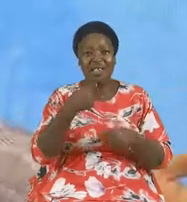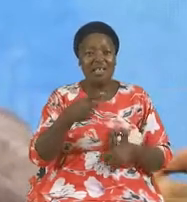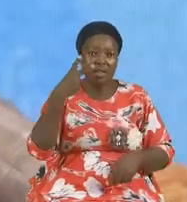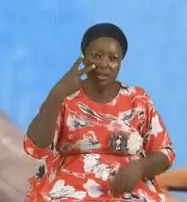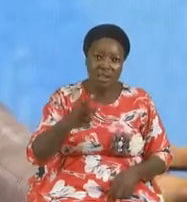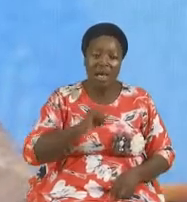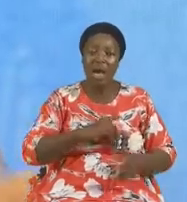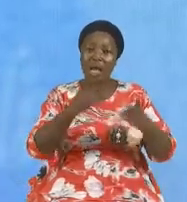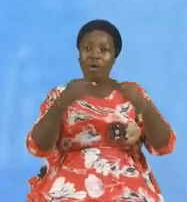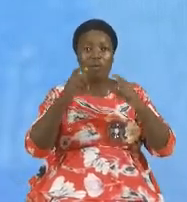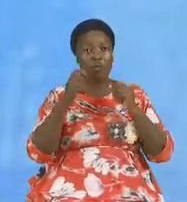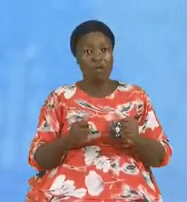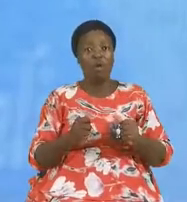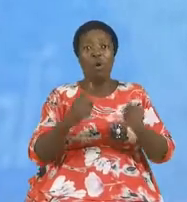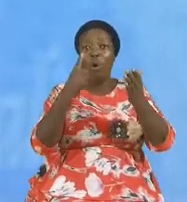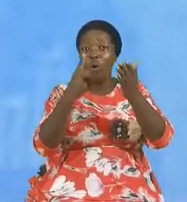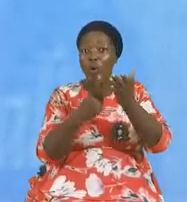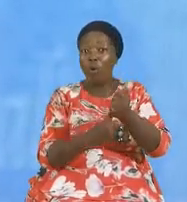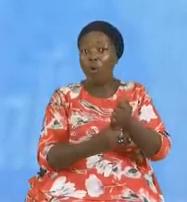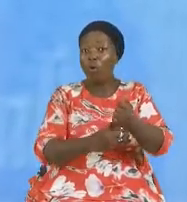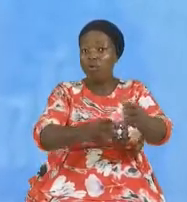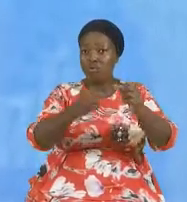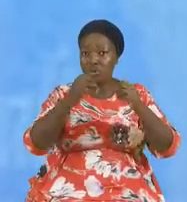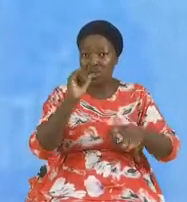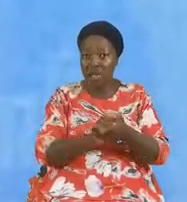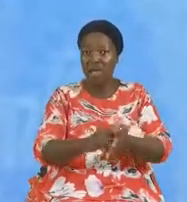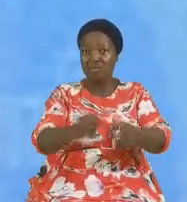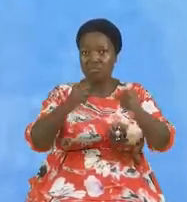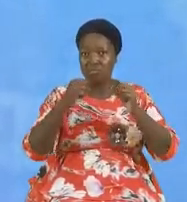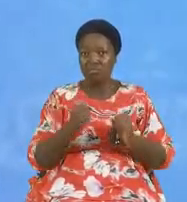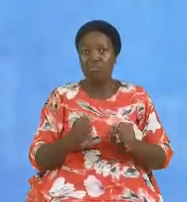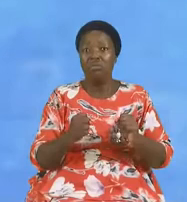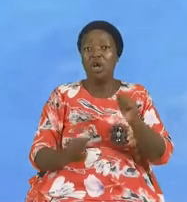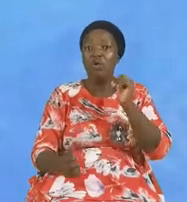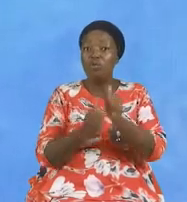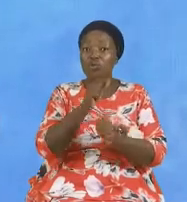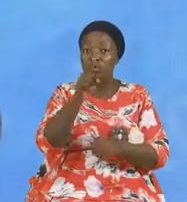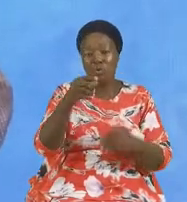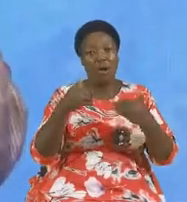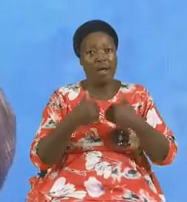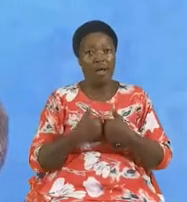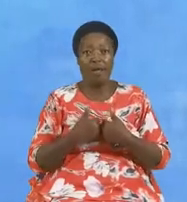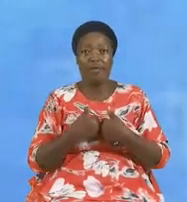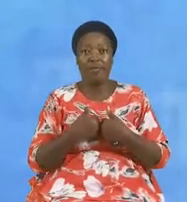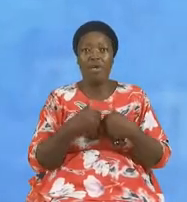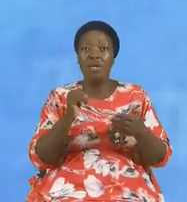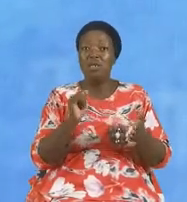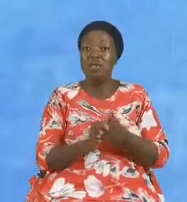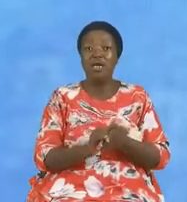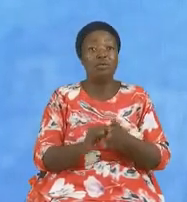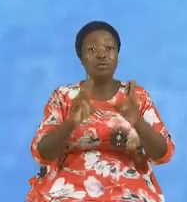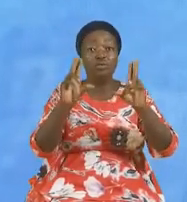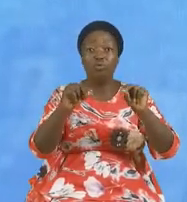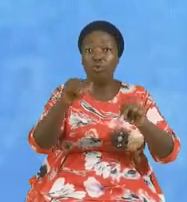old lifestyle. It says, behold, I come quickly. Hold that fast,